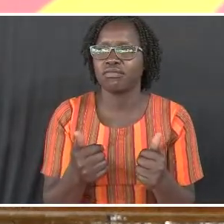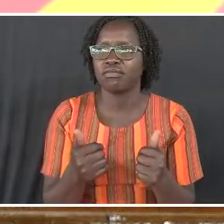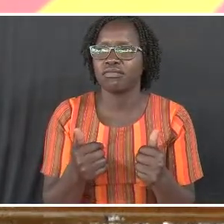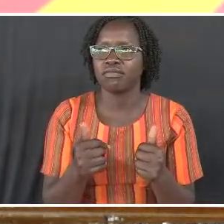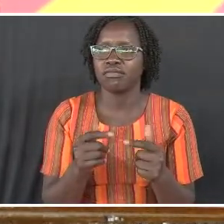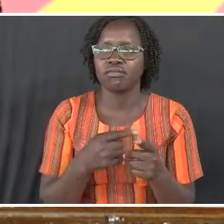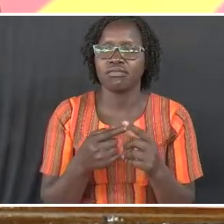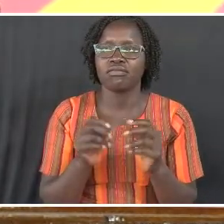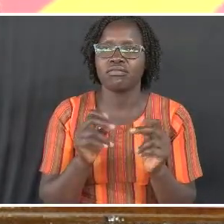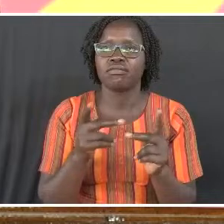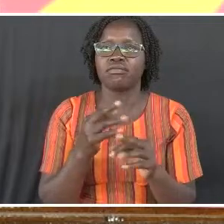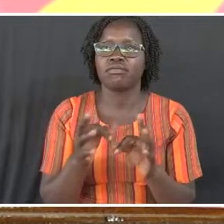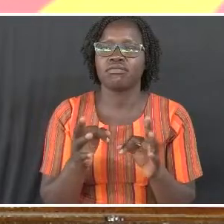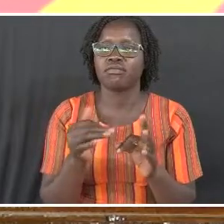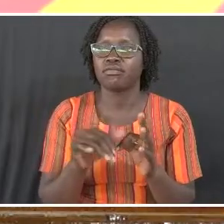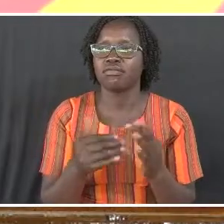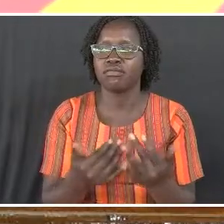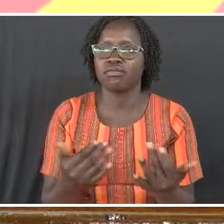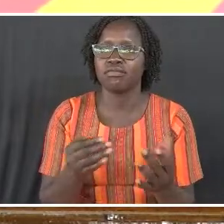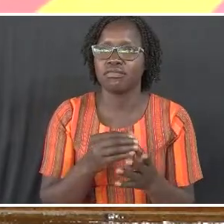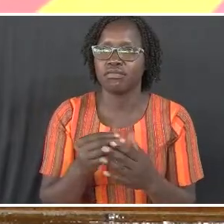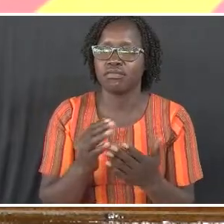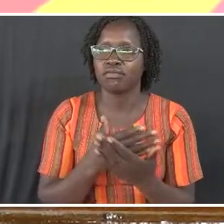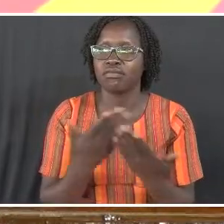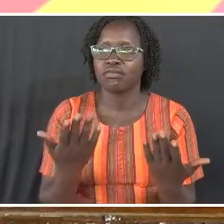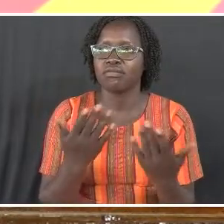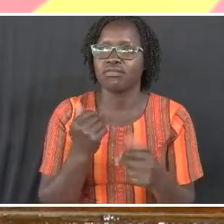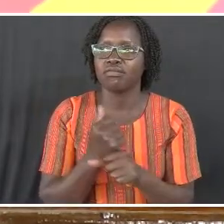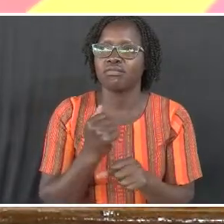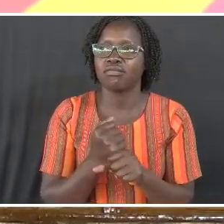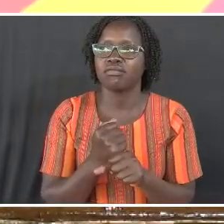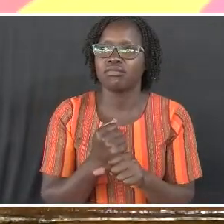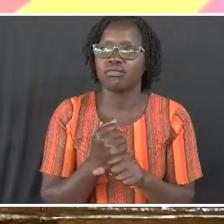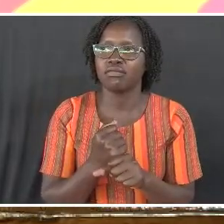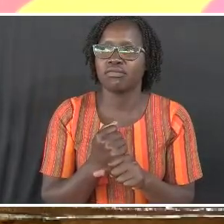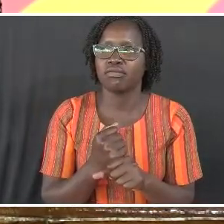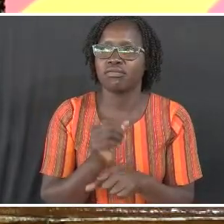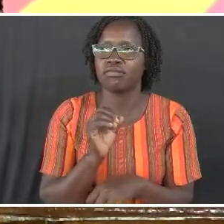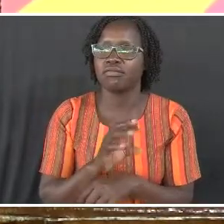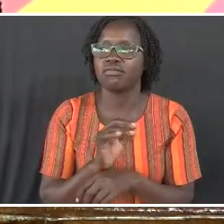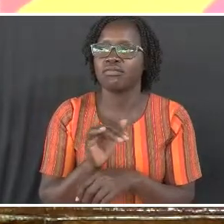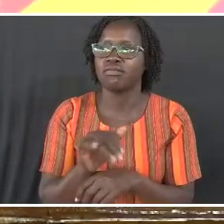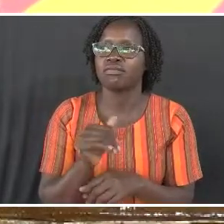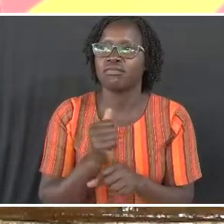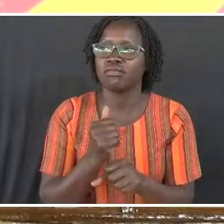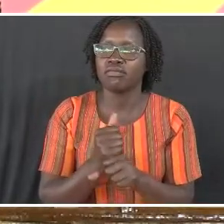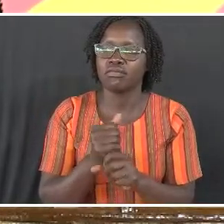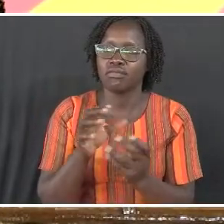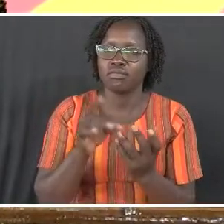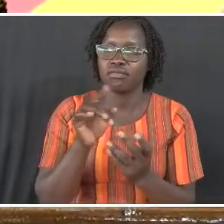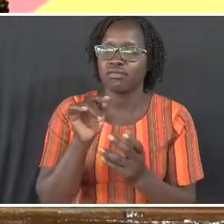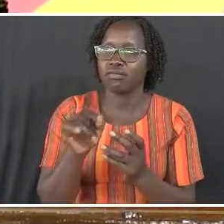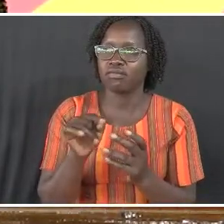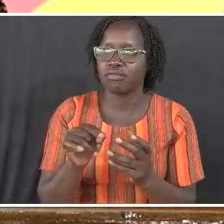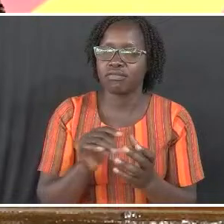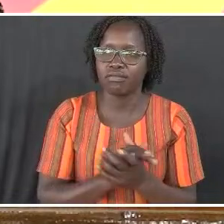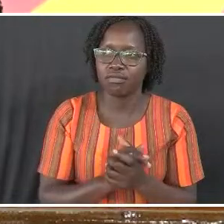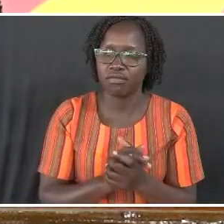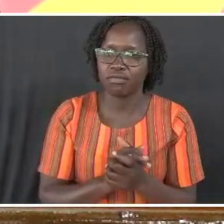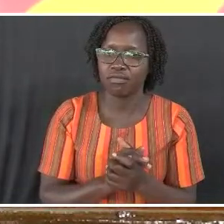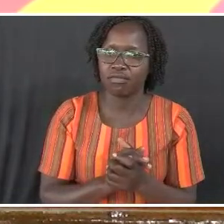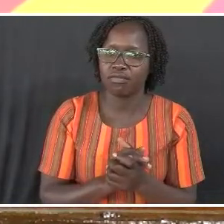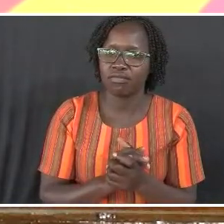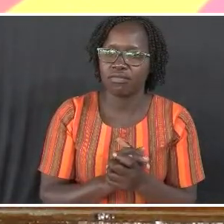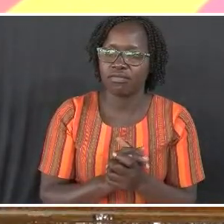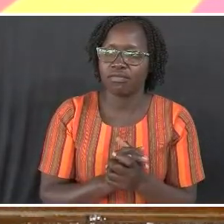them. But if there's anything or there's something that can be done, we always advise you go for that option. Yes, teeth